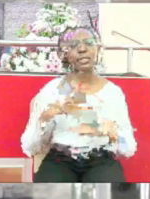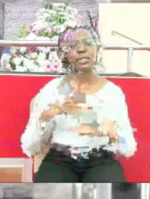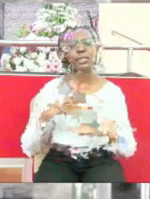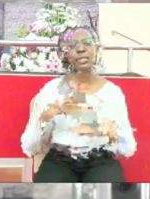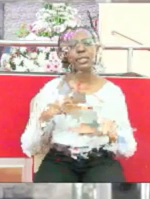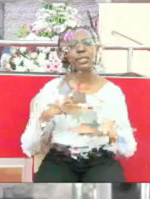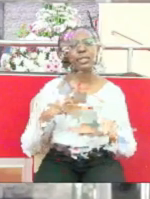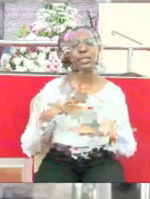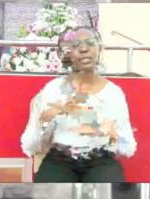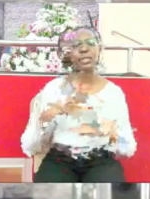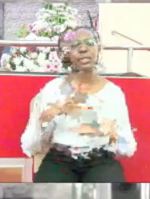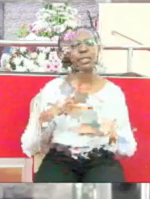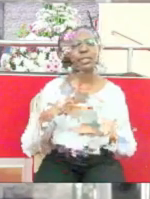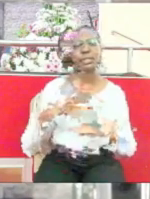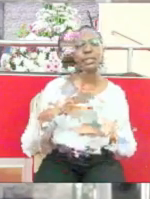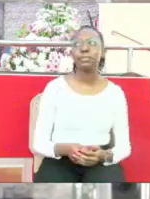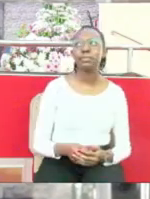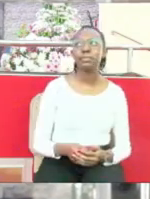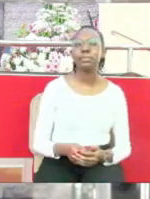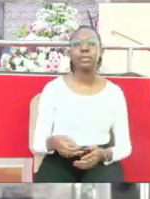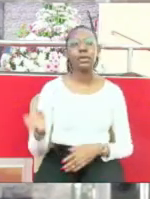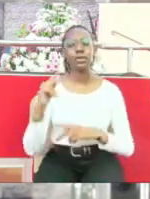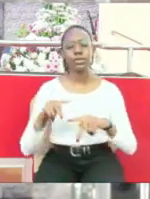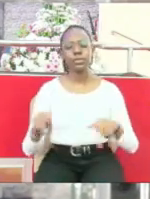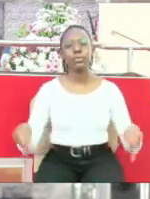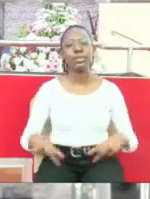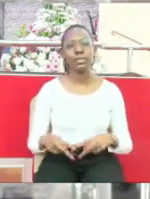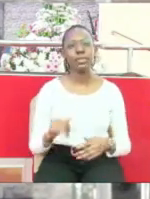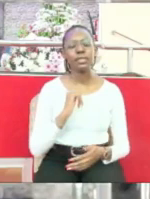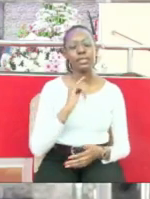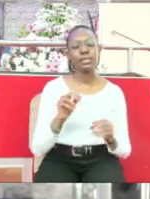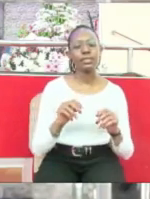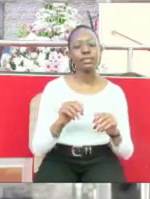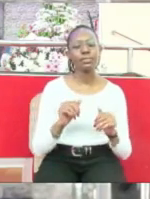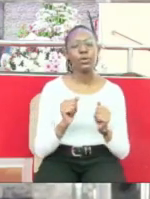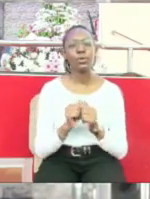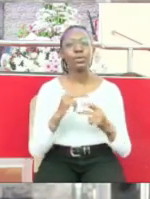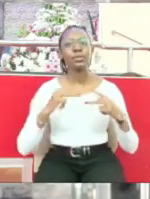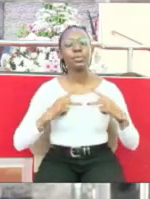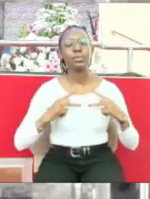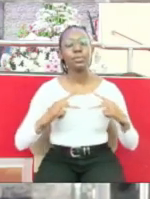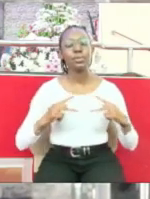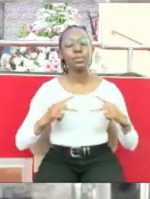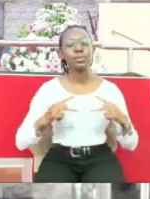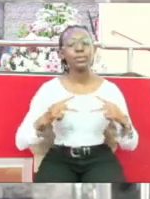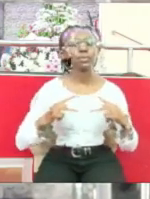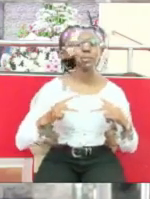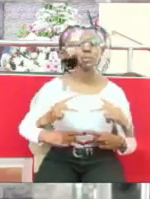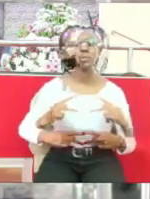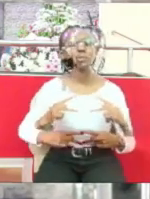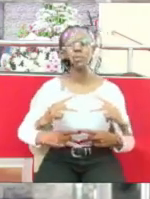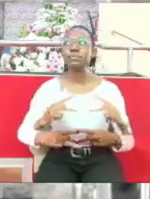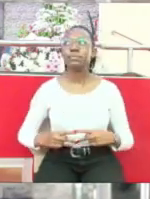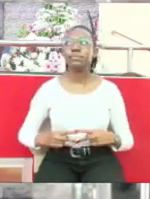You know, God's dwelling places with the people. Makazi ya Mungu yako miongoni mwa watu. He will dwell with them.